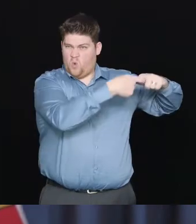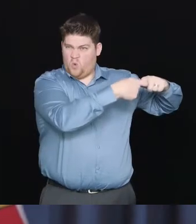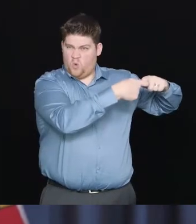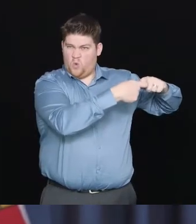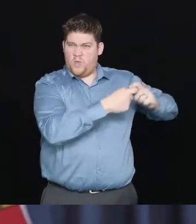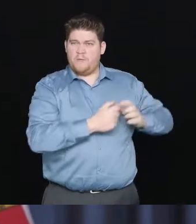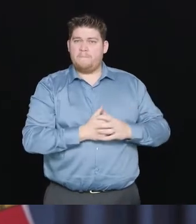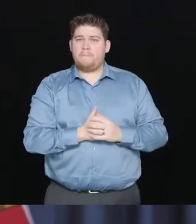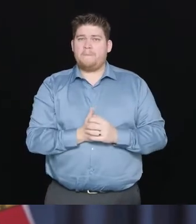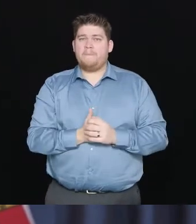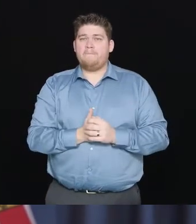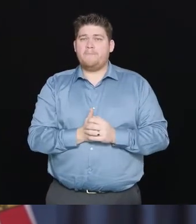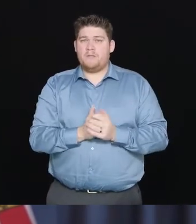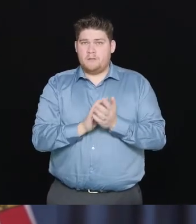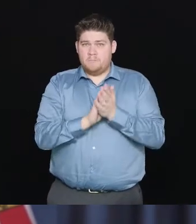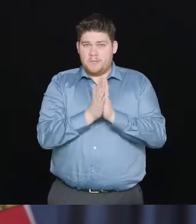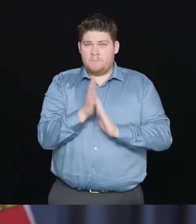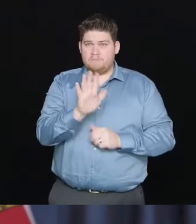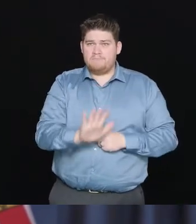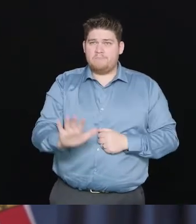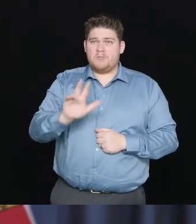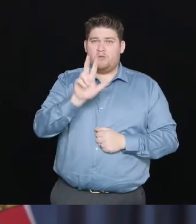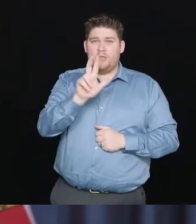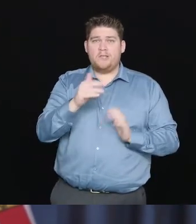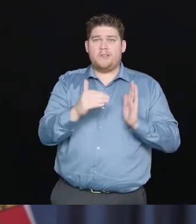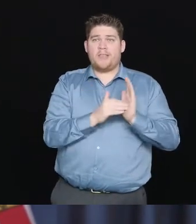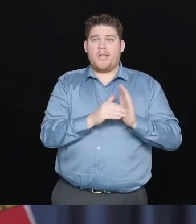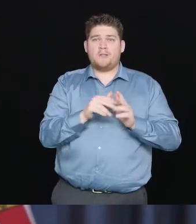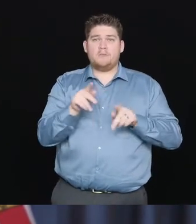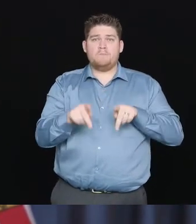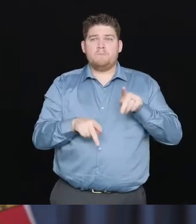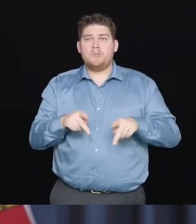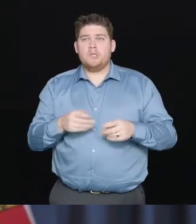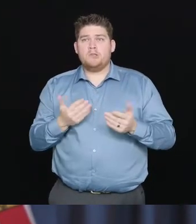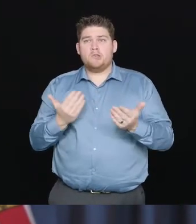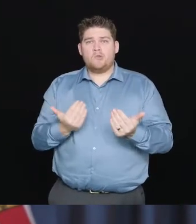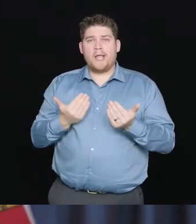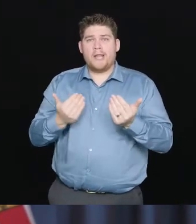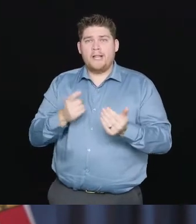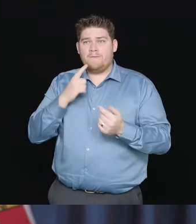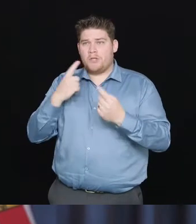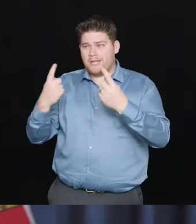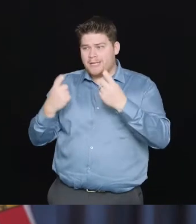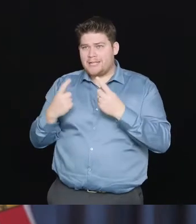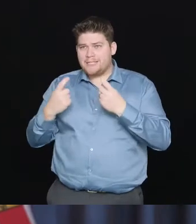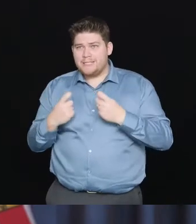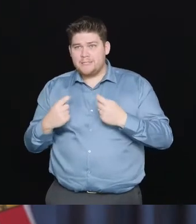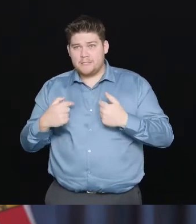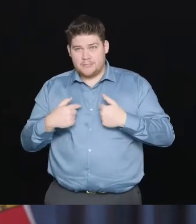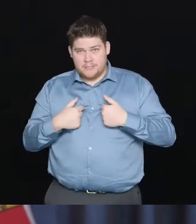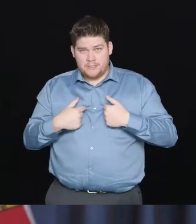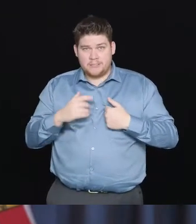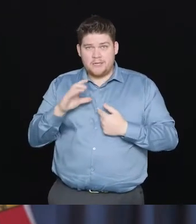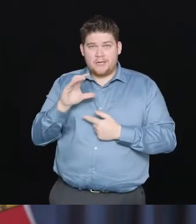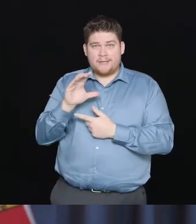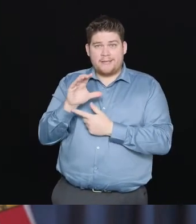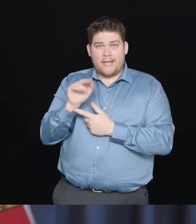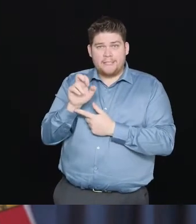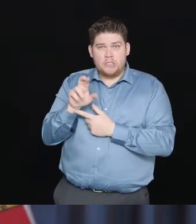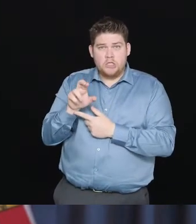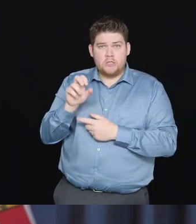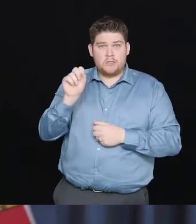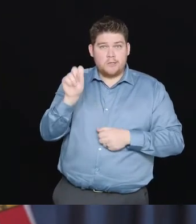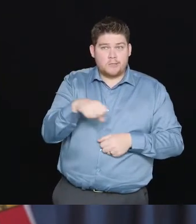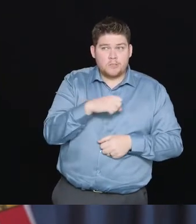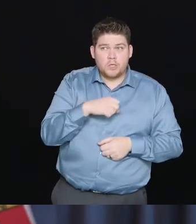how far cancer might have spread, as well as those who have been waiting to have treatment, are now living with